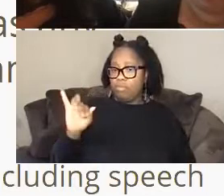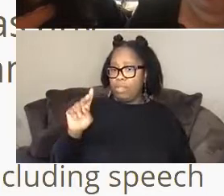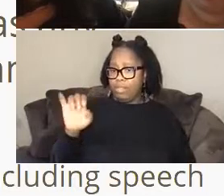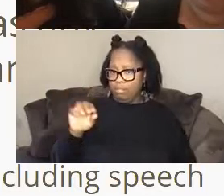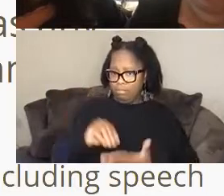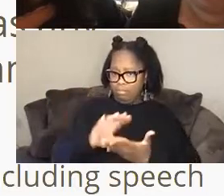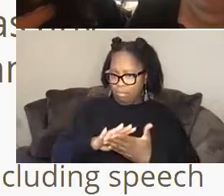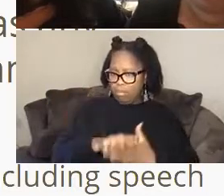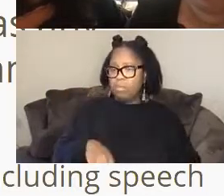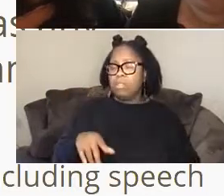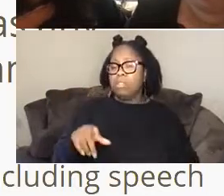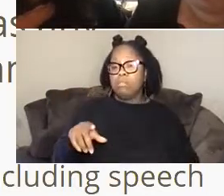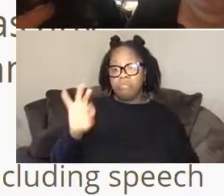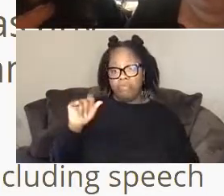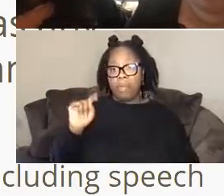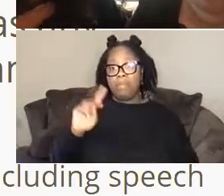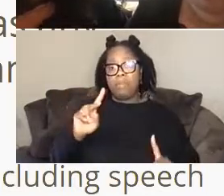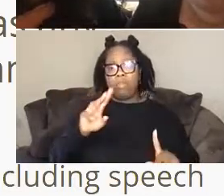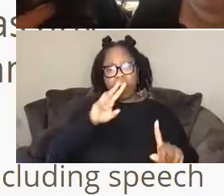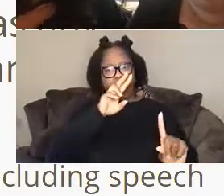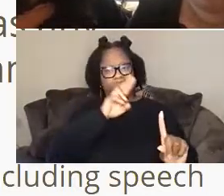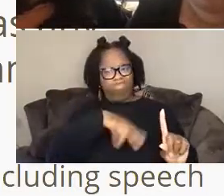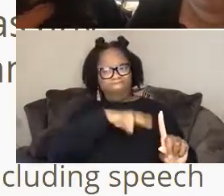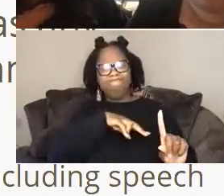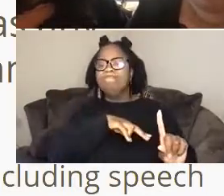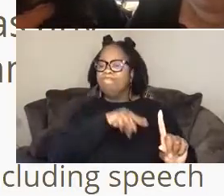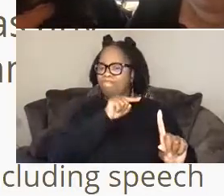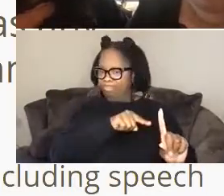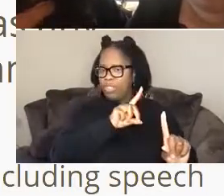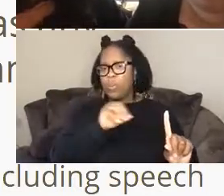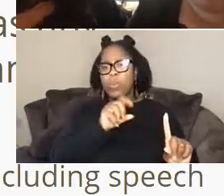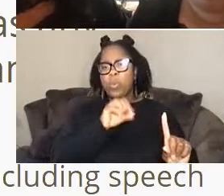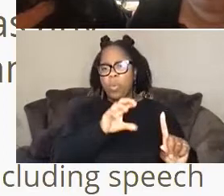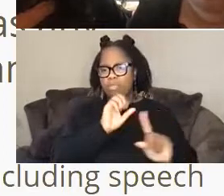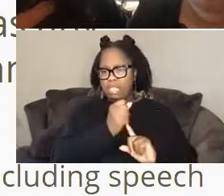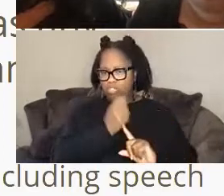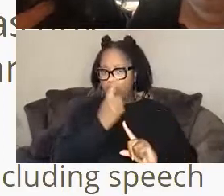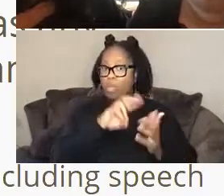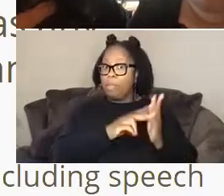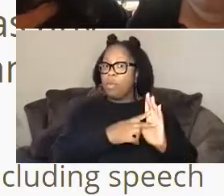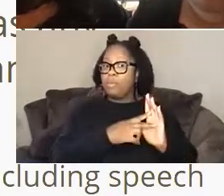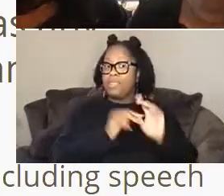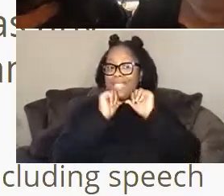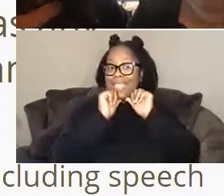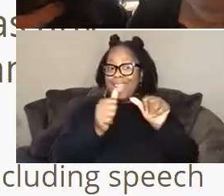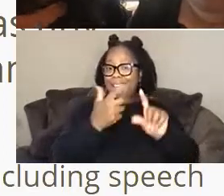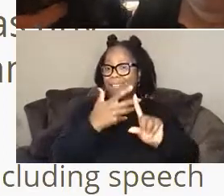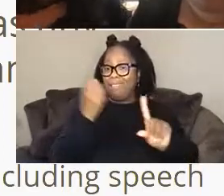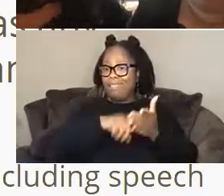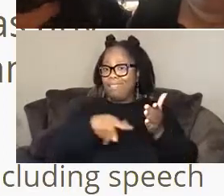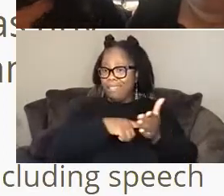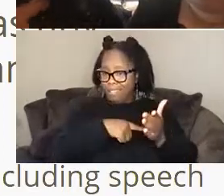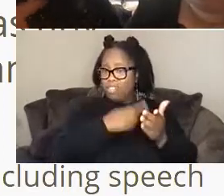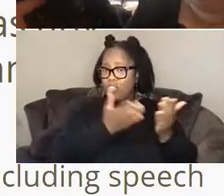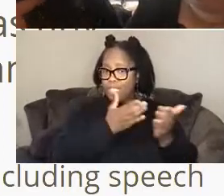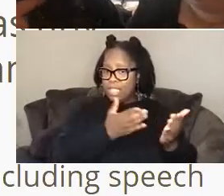as having a disorder or condition for the purpose of discriminating or denying services, then shouldn't we be protected as having one under the law?